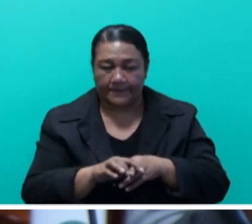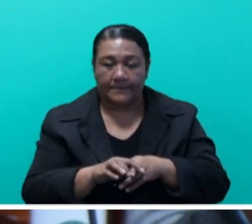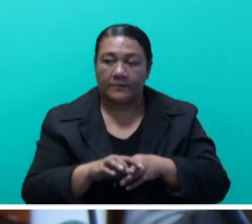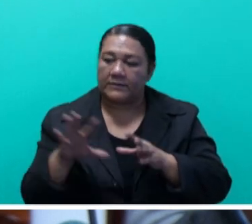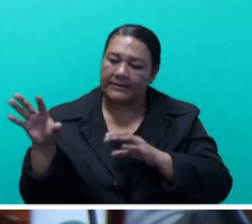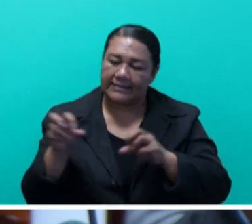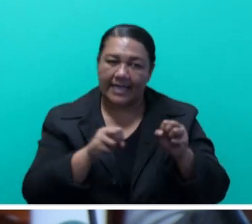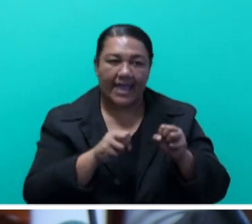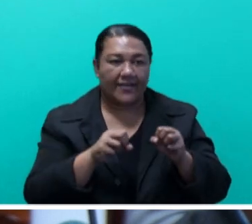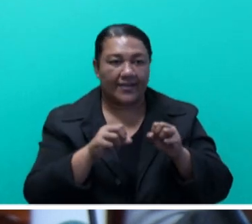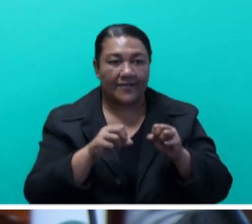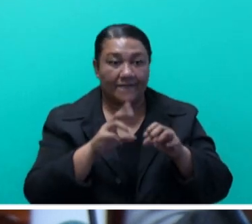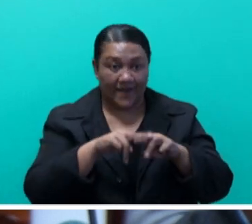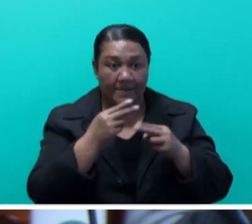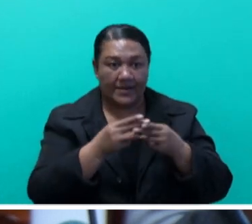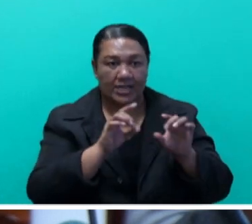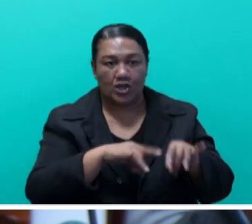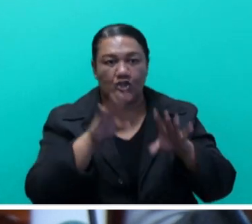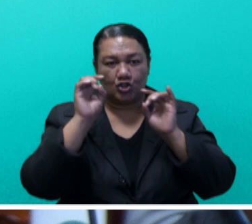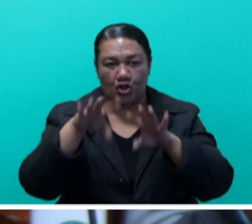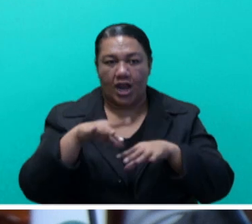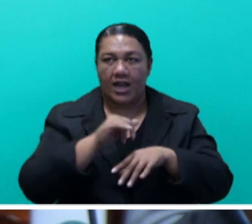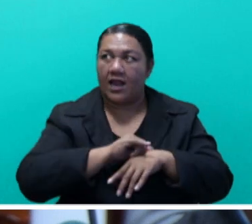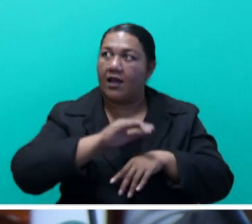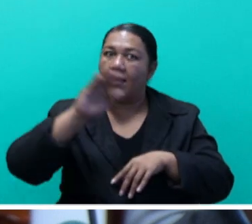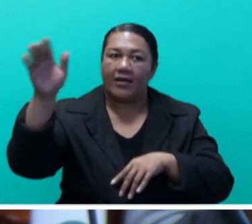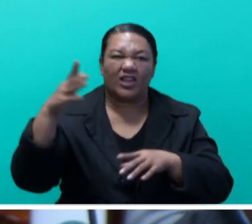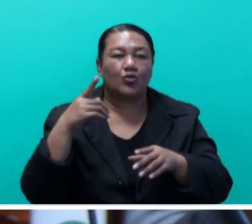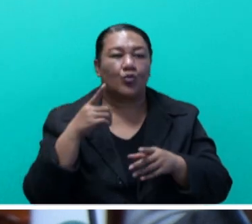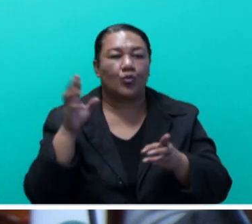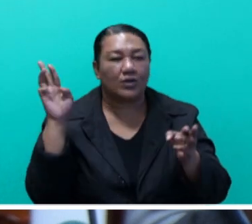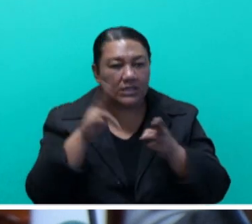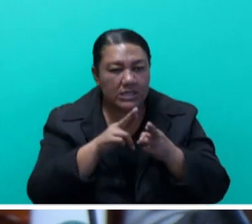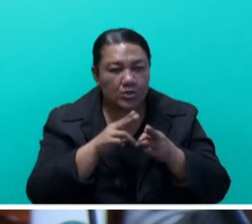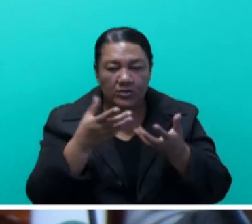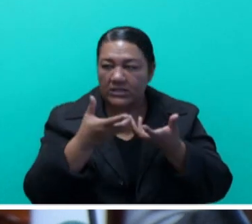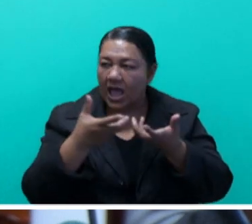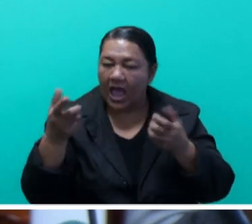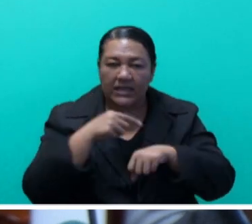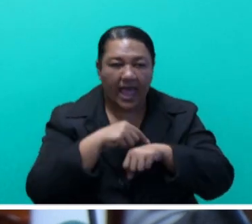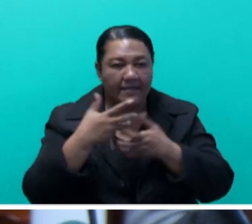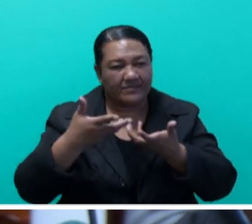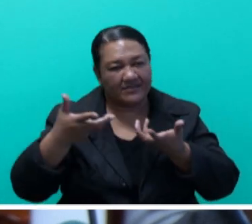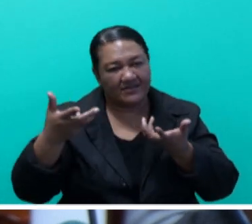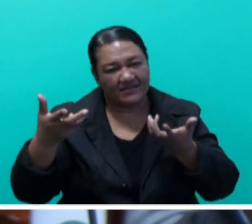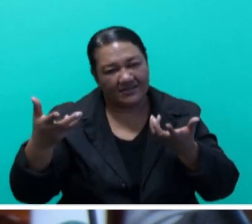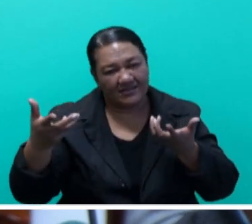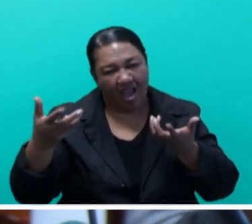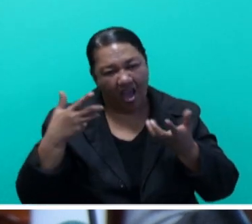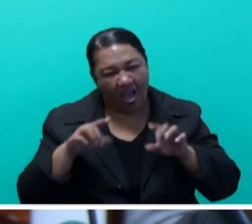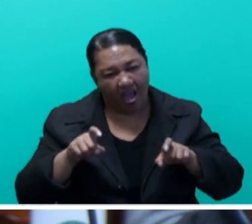Australia, reducing the impact of prolonged separation. The ministry, along with the Department of Foreign Affairs and Trade,